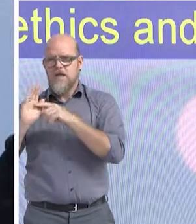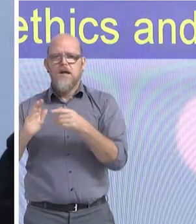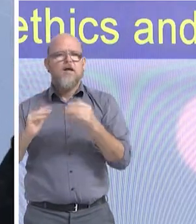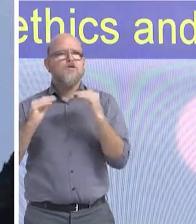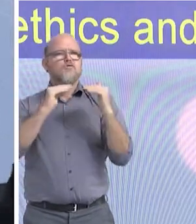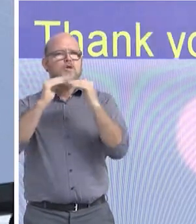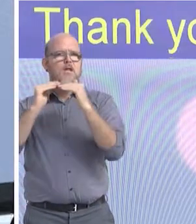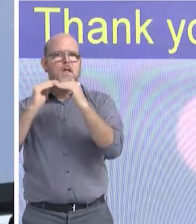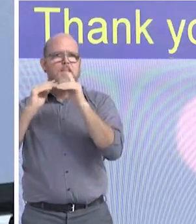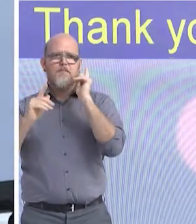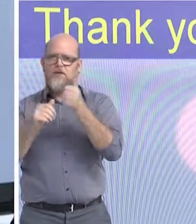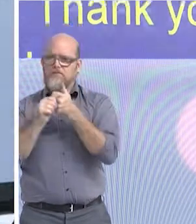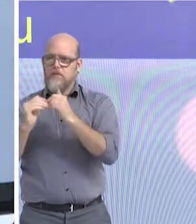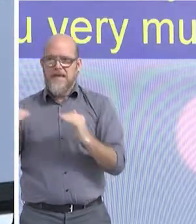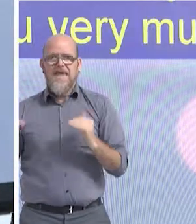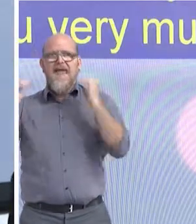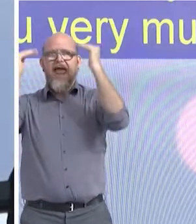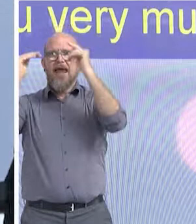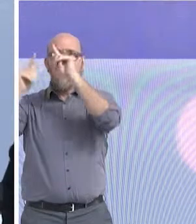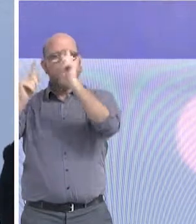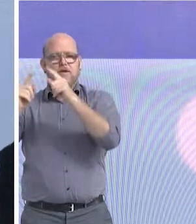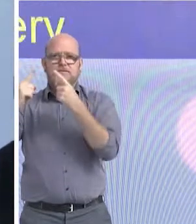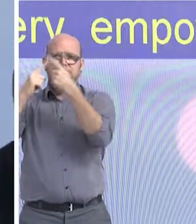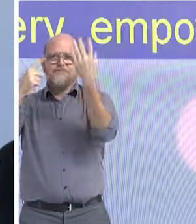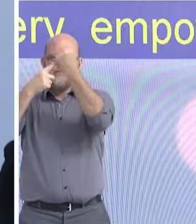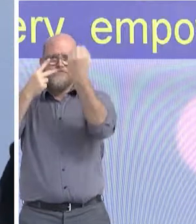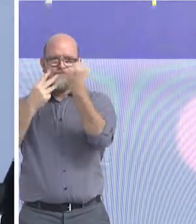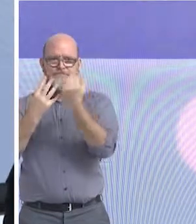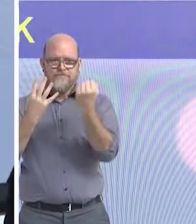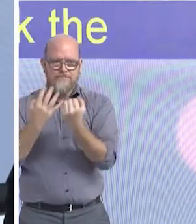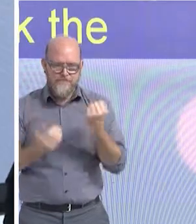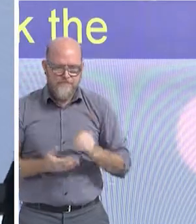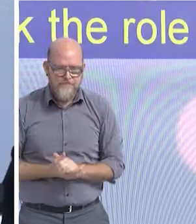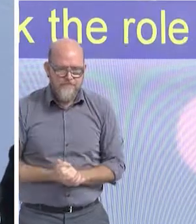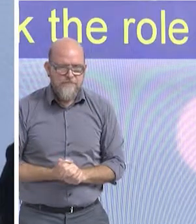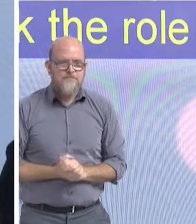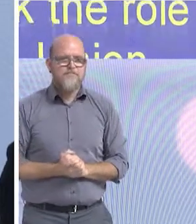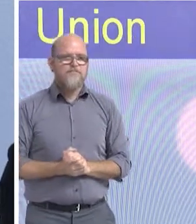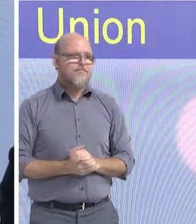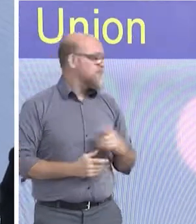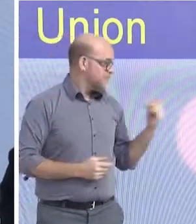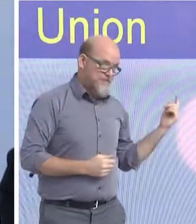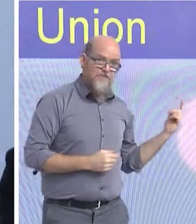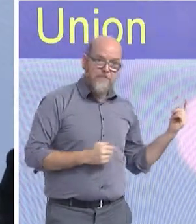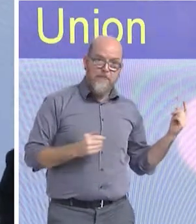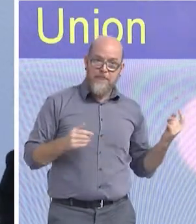very much indeed for that very empowering statement. And I think the role of the European Union is crucial, but the struggle,